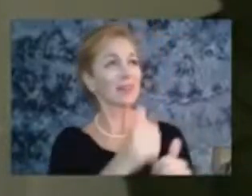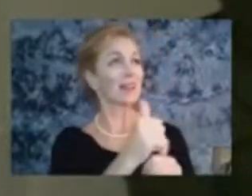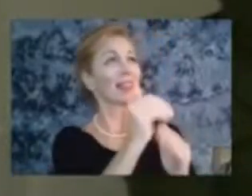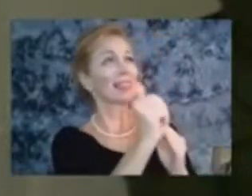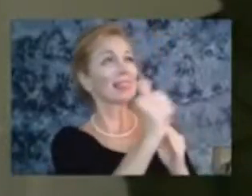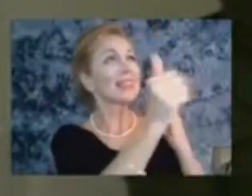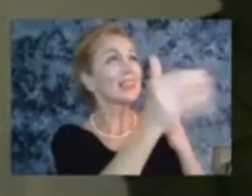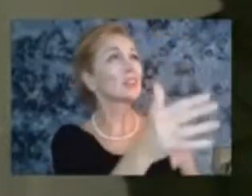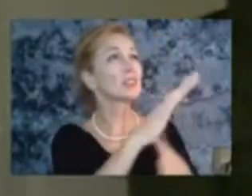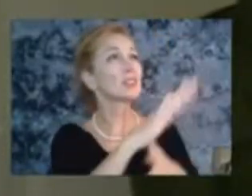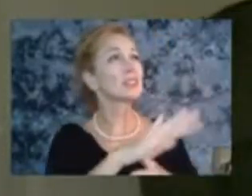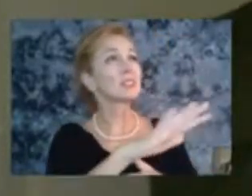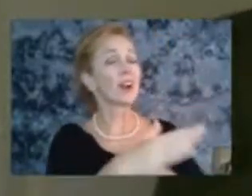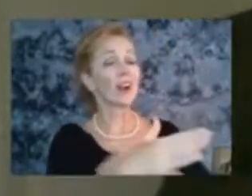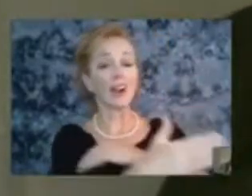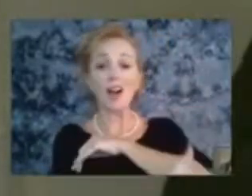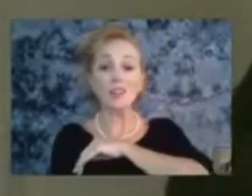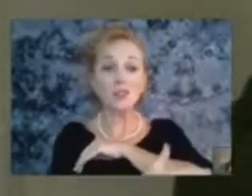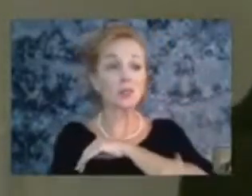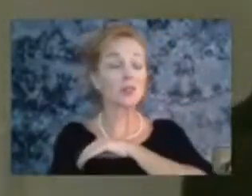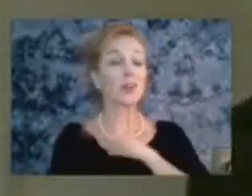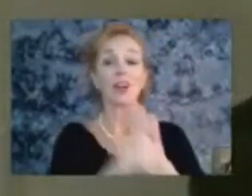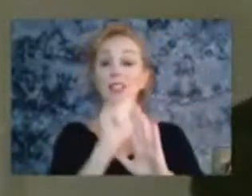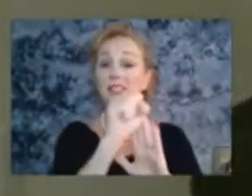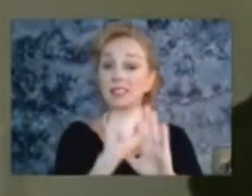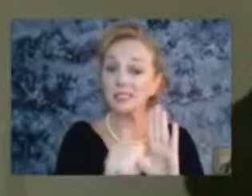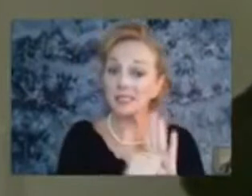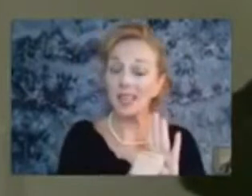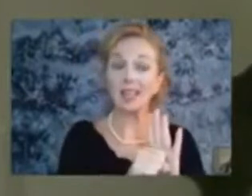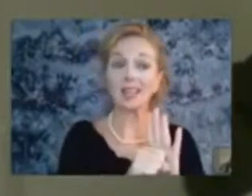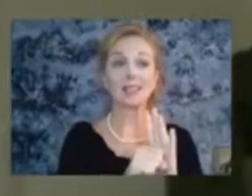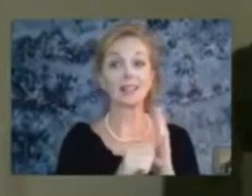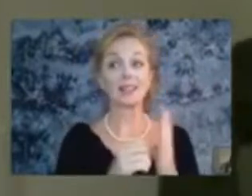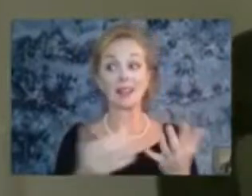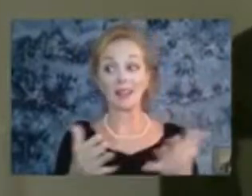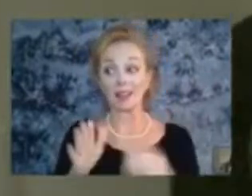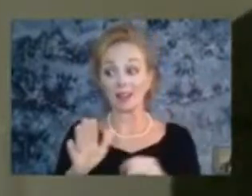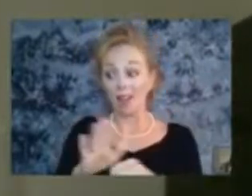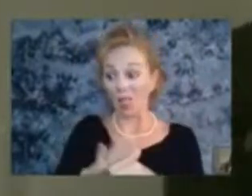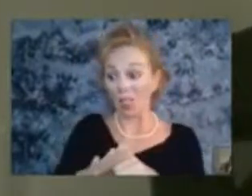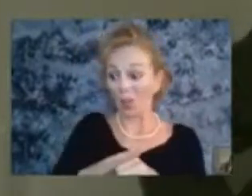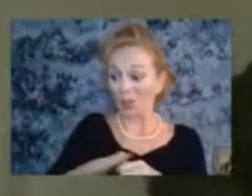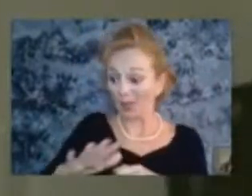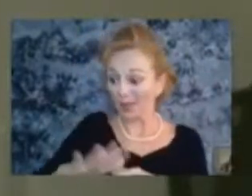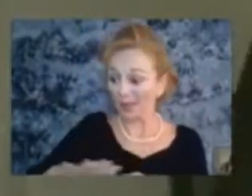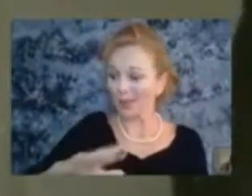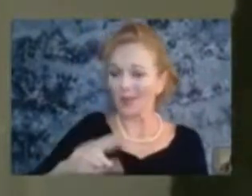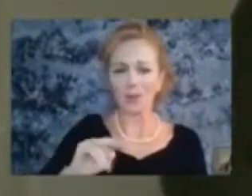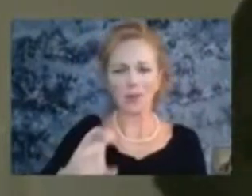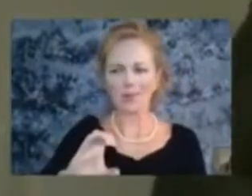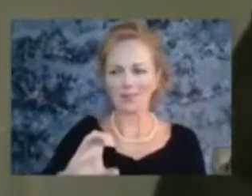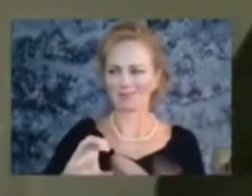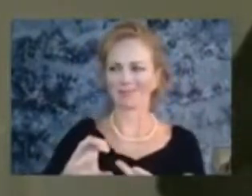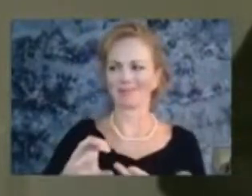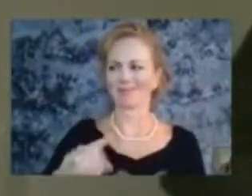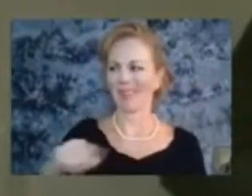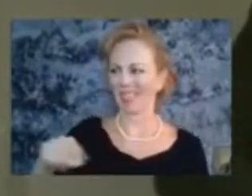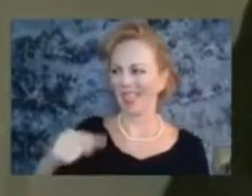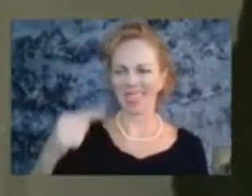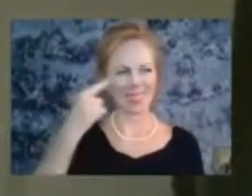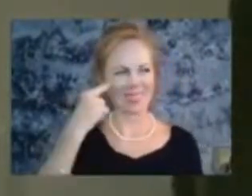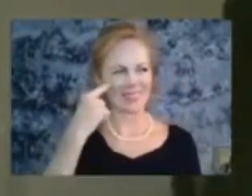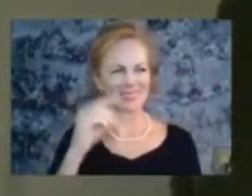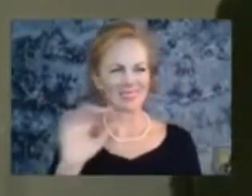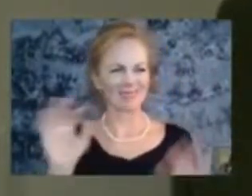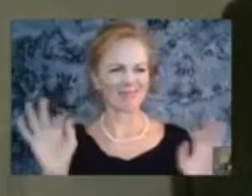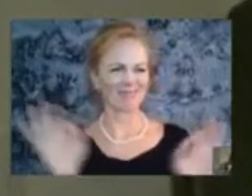our country, in our state, and even here locally, who seem to not even think that that matters. And so